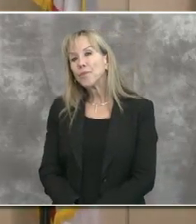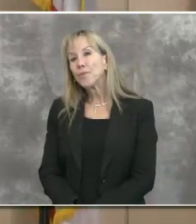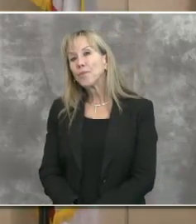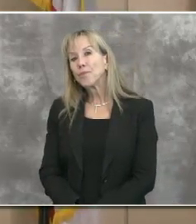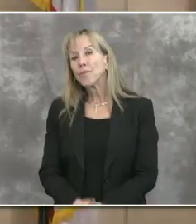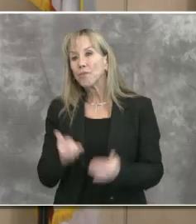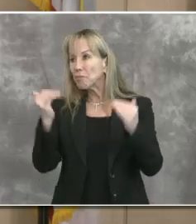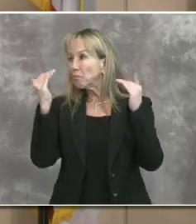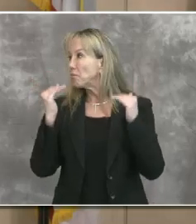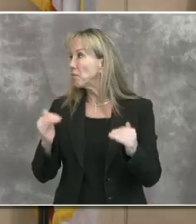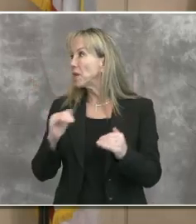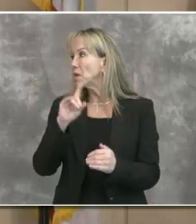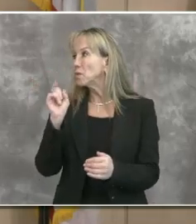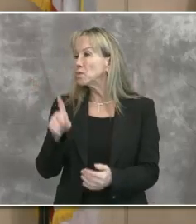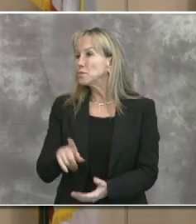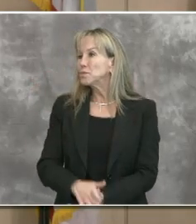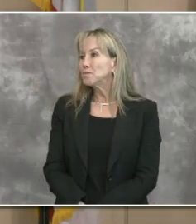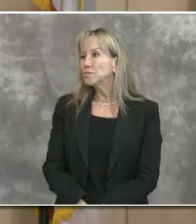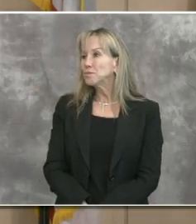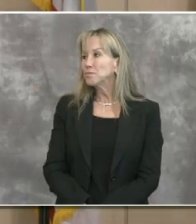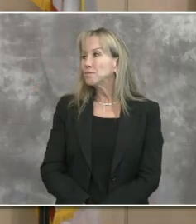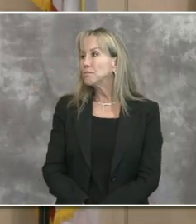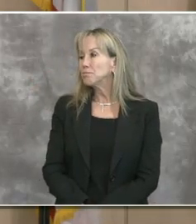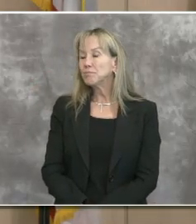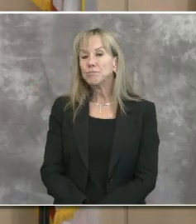Okay, we'll go to the next question.